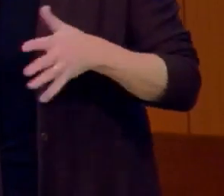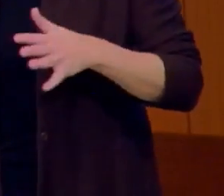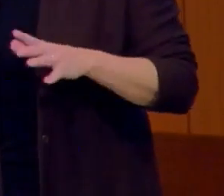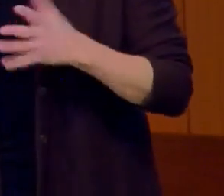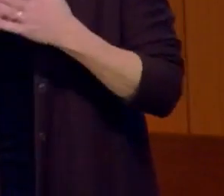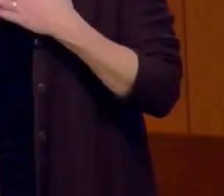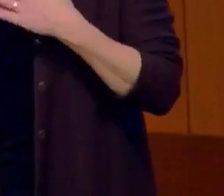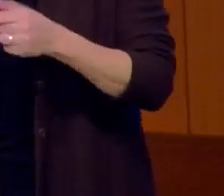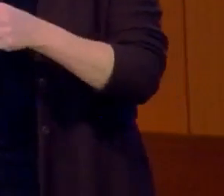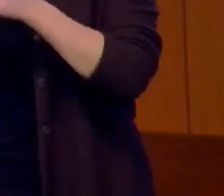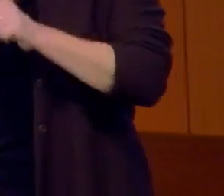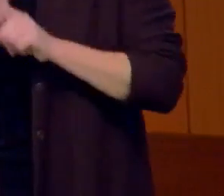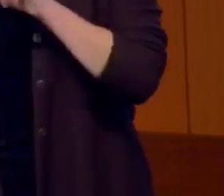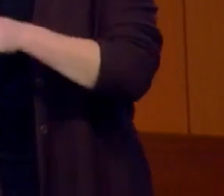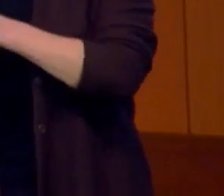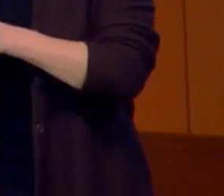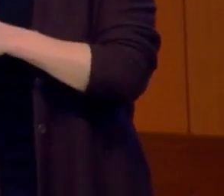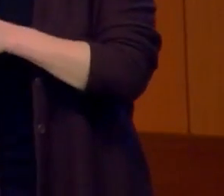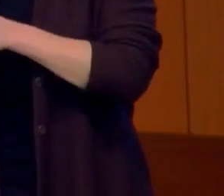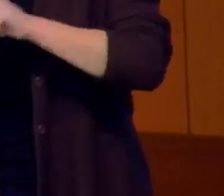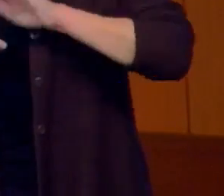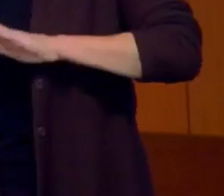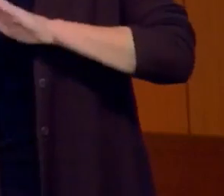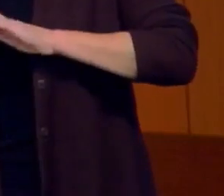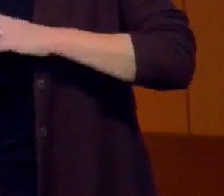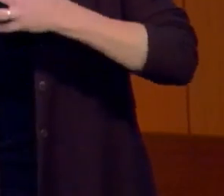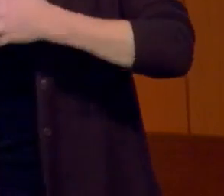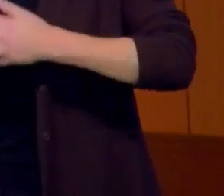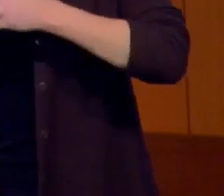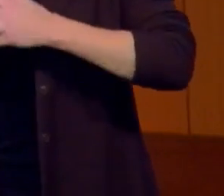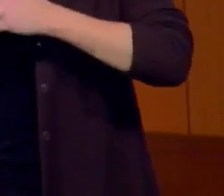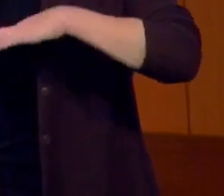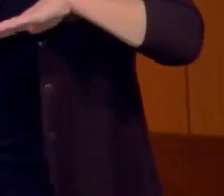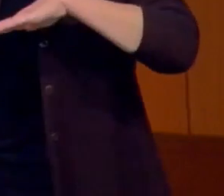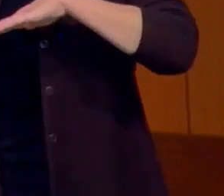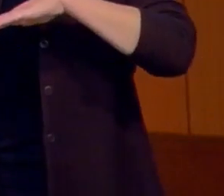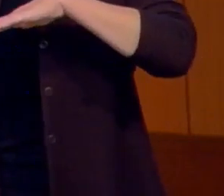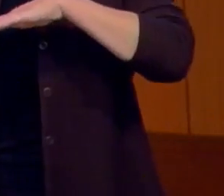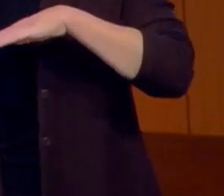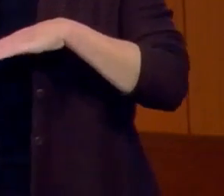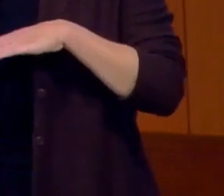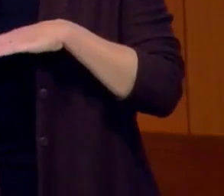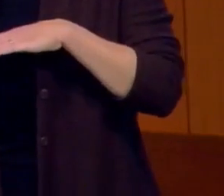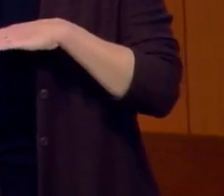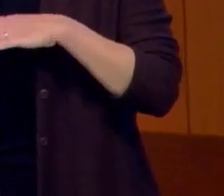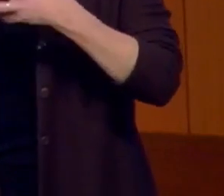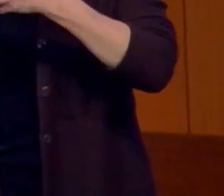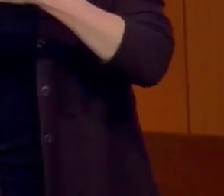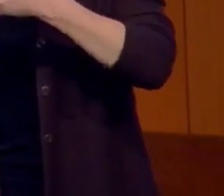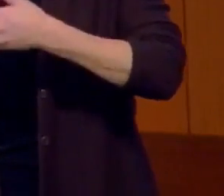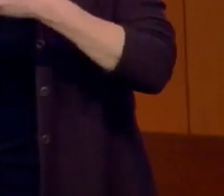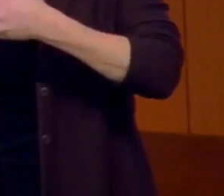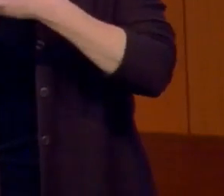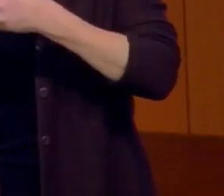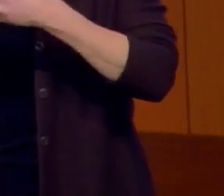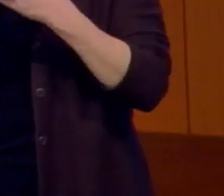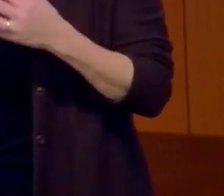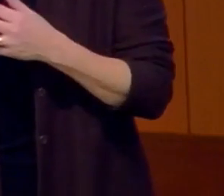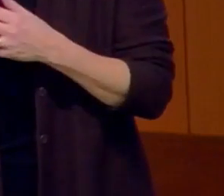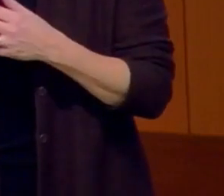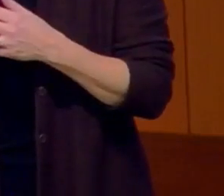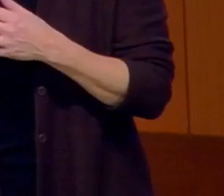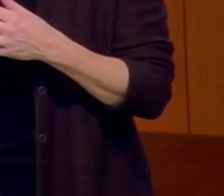went to work at Delavan's, running a machine that drilled holes in jet engine. He made jet engine nozzles. It was a